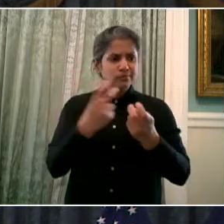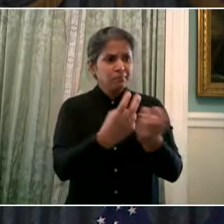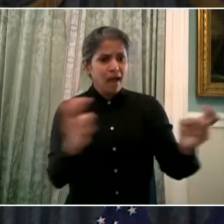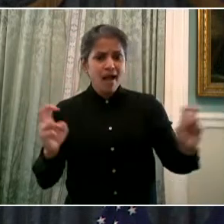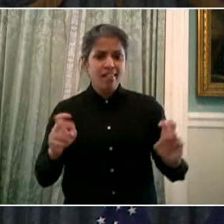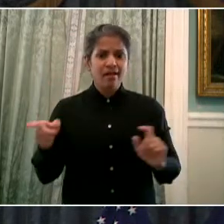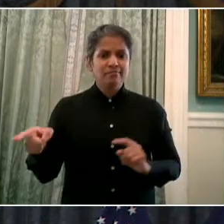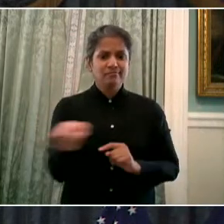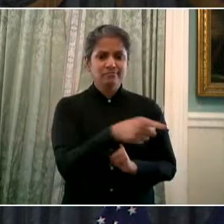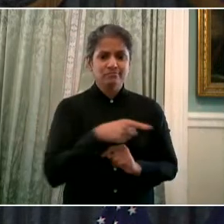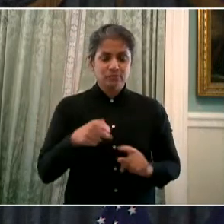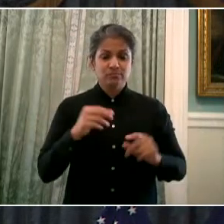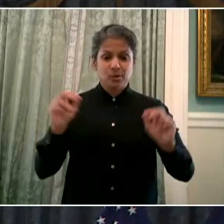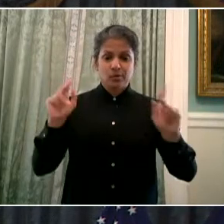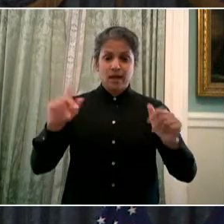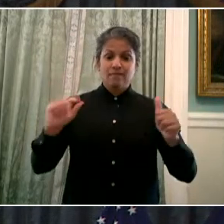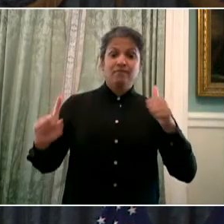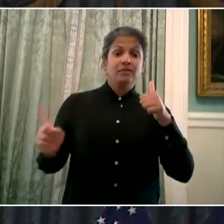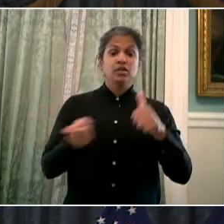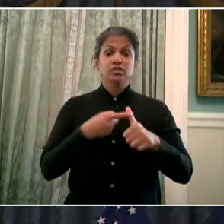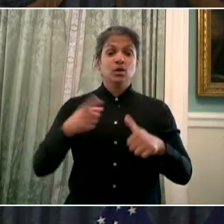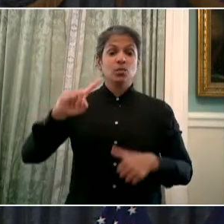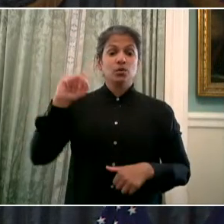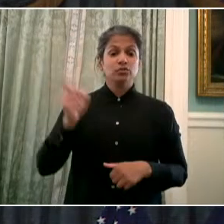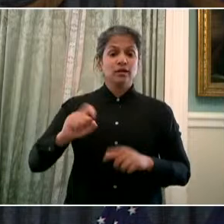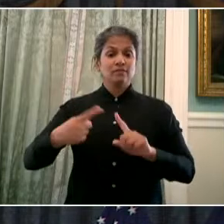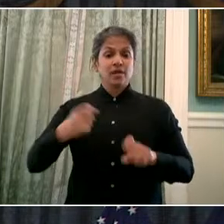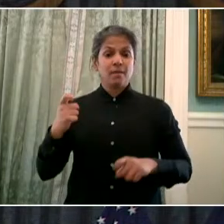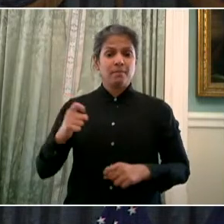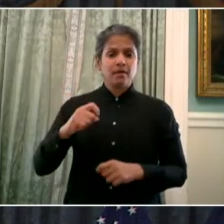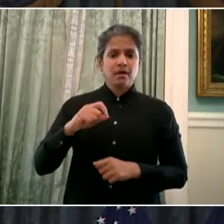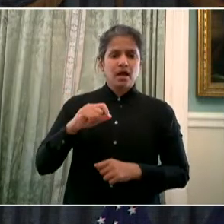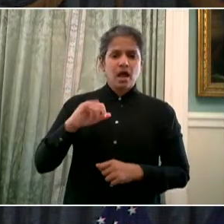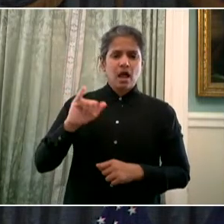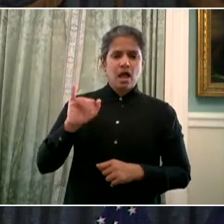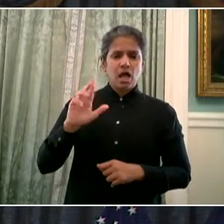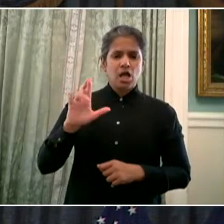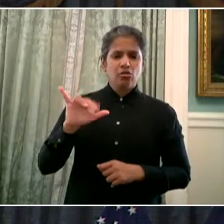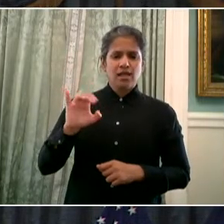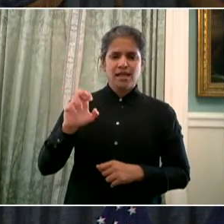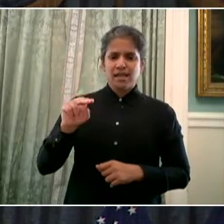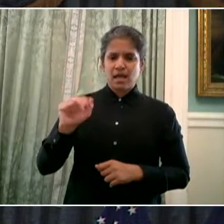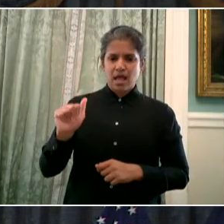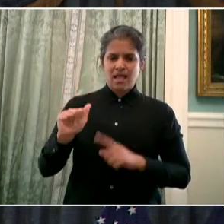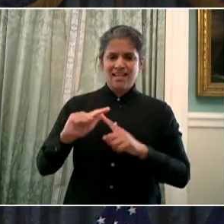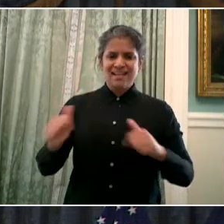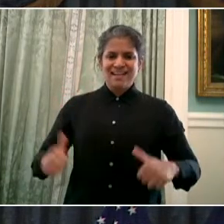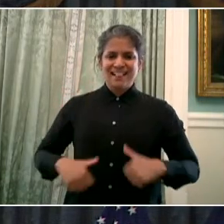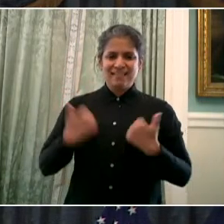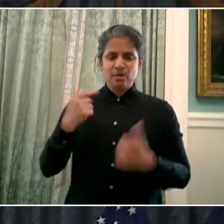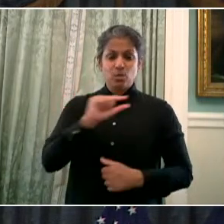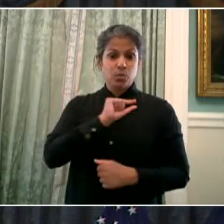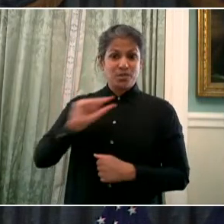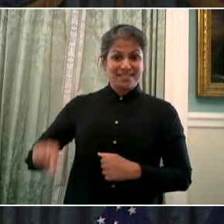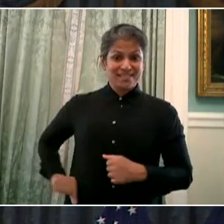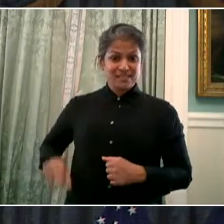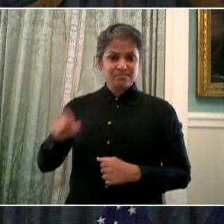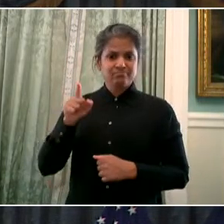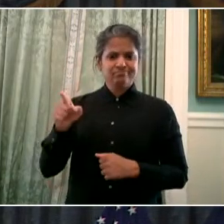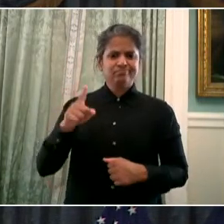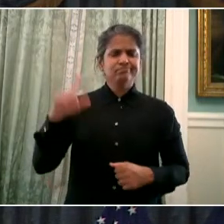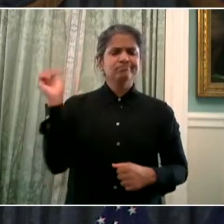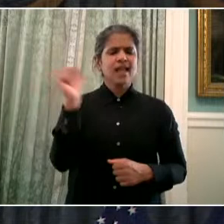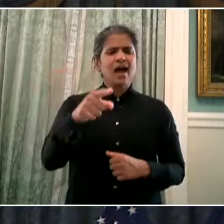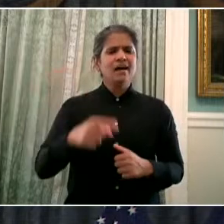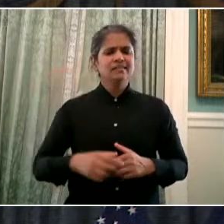first question comes from Irina in Queens for Commissioner Iskel. She asks, will there be strategies set in place to predict future